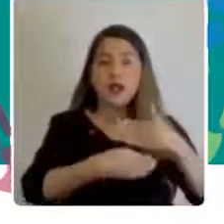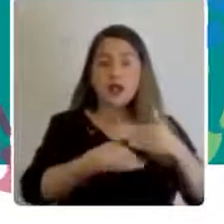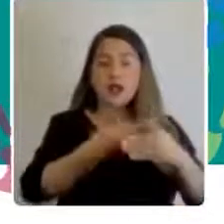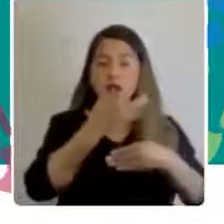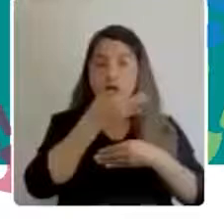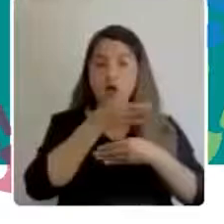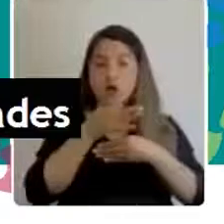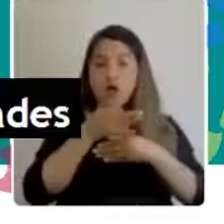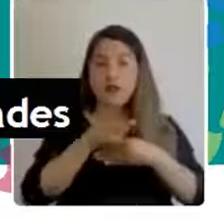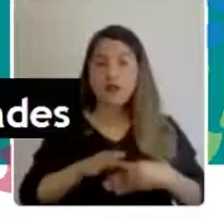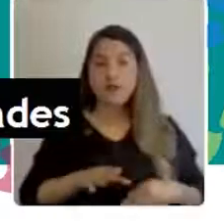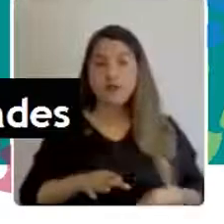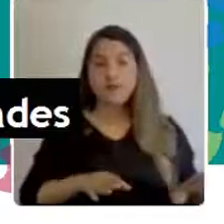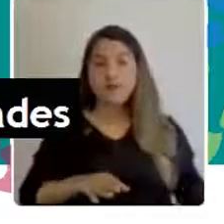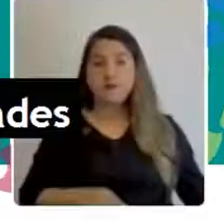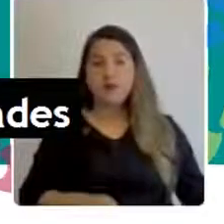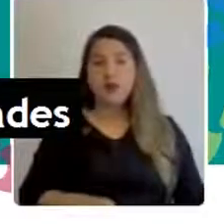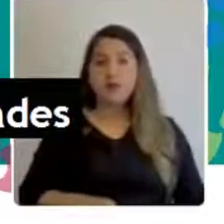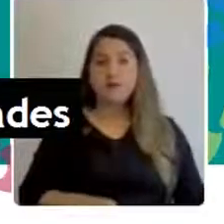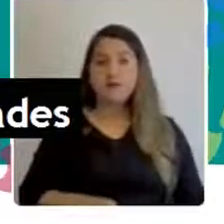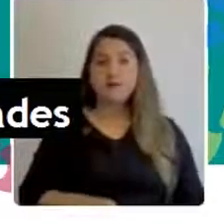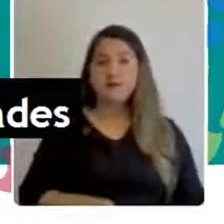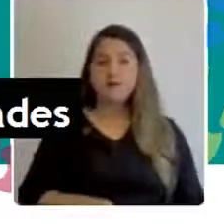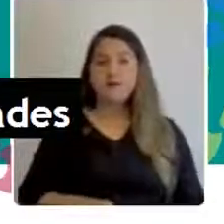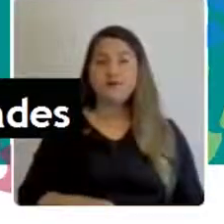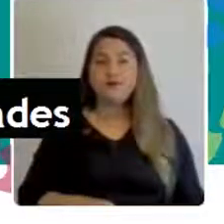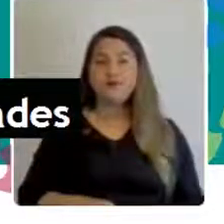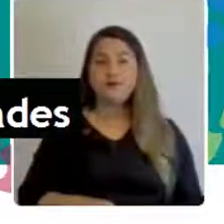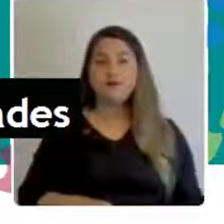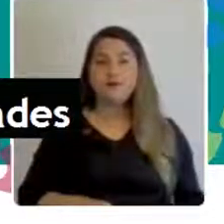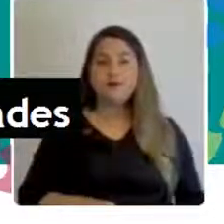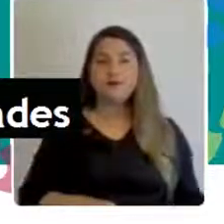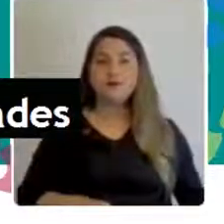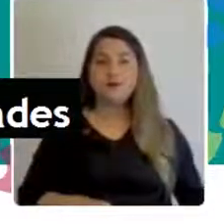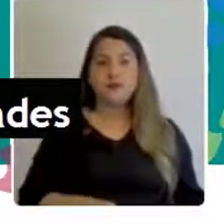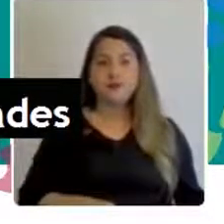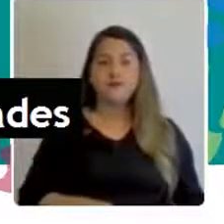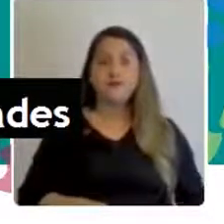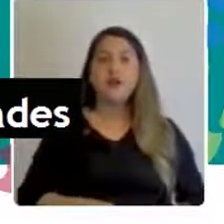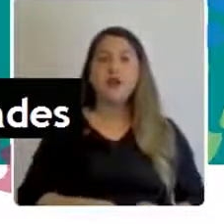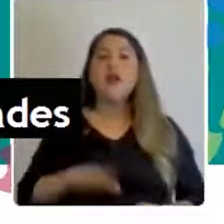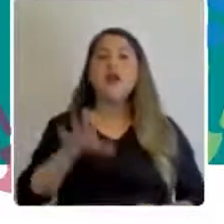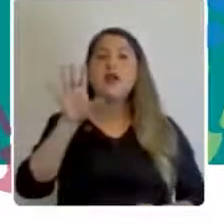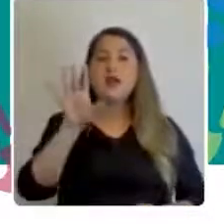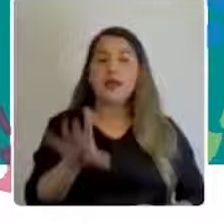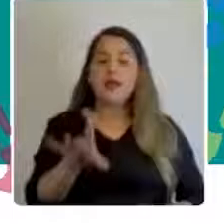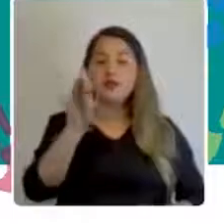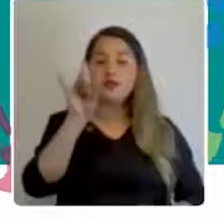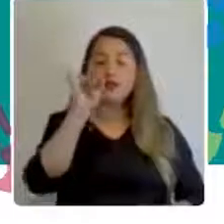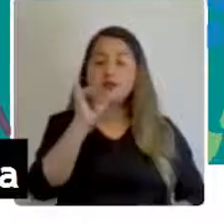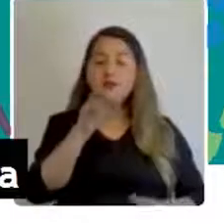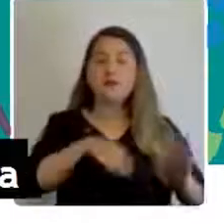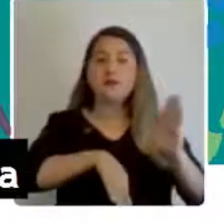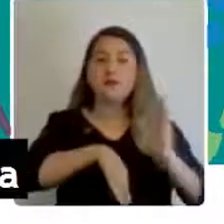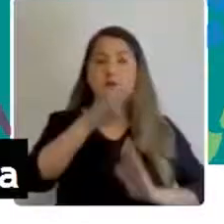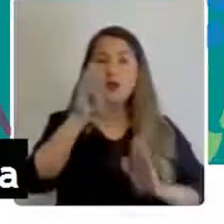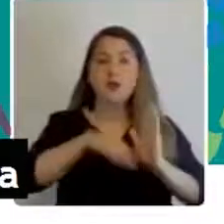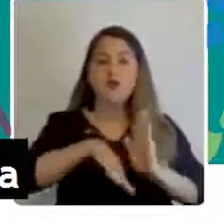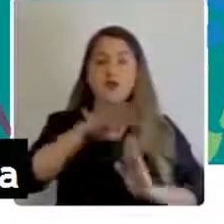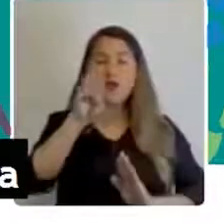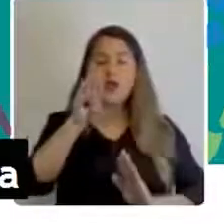also, we find that most of the diseases in which there is a drug be